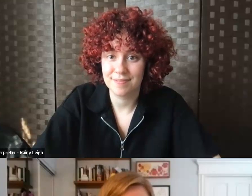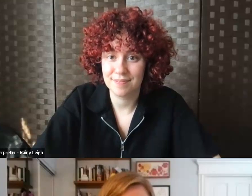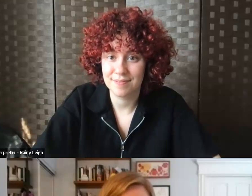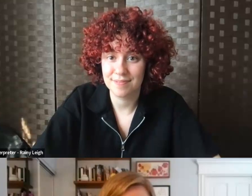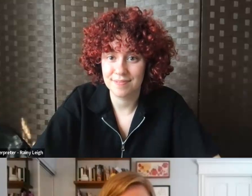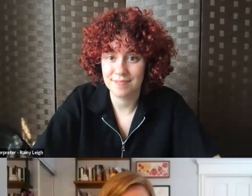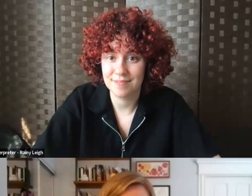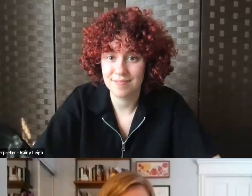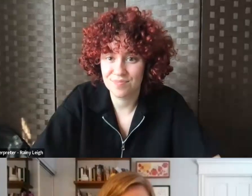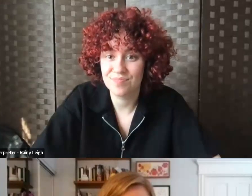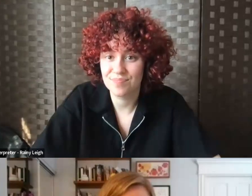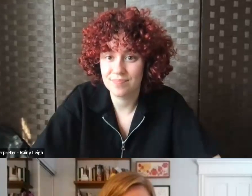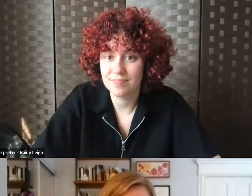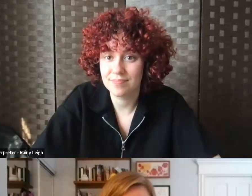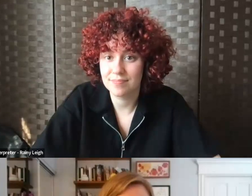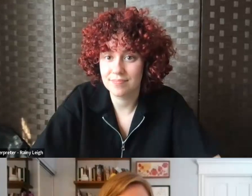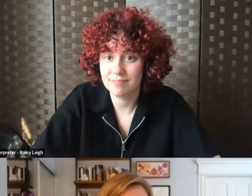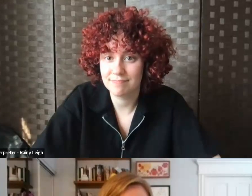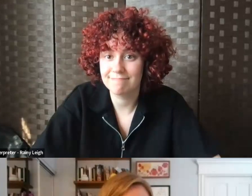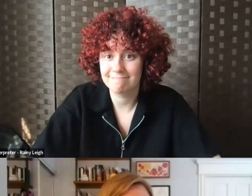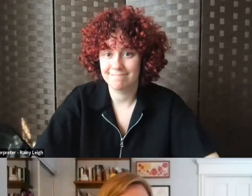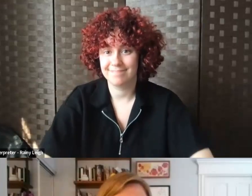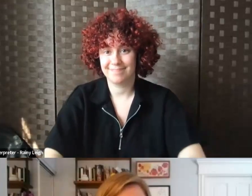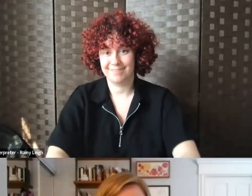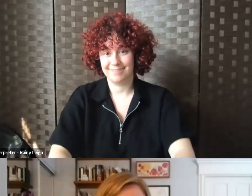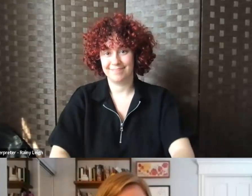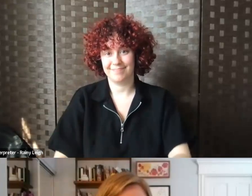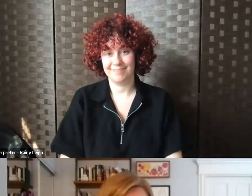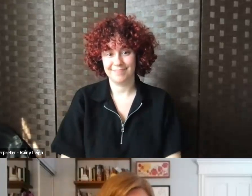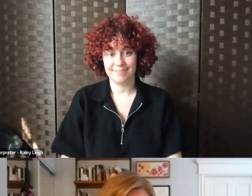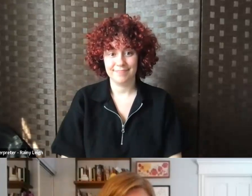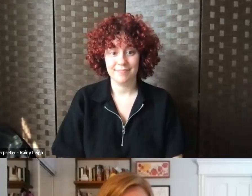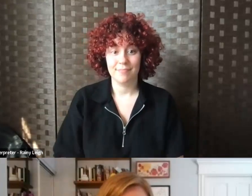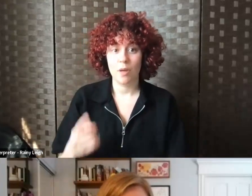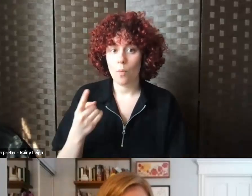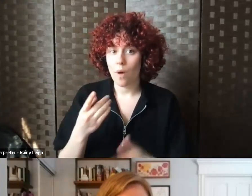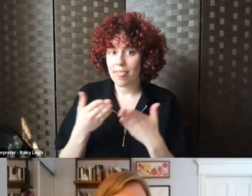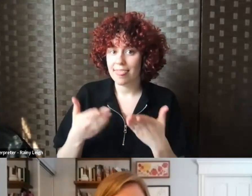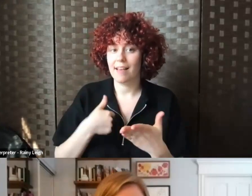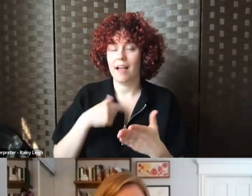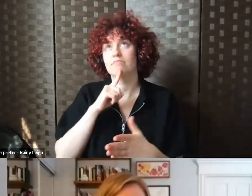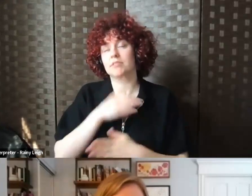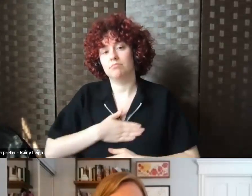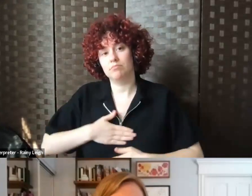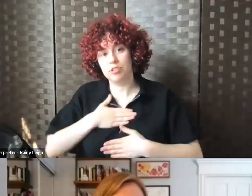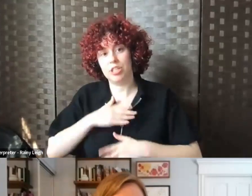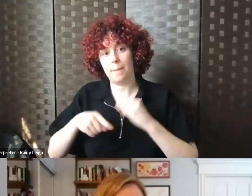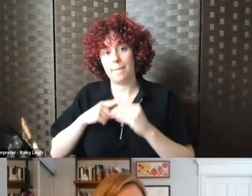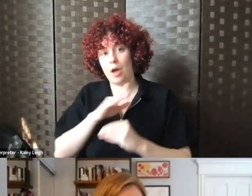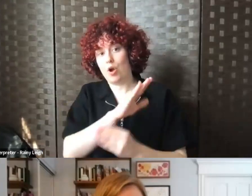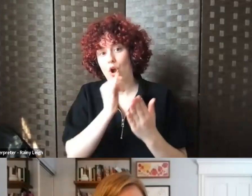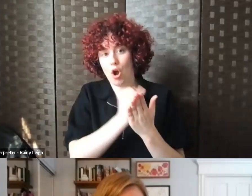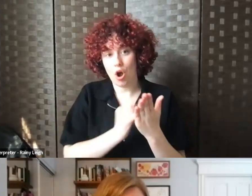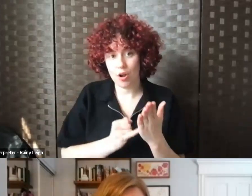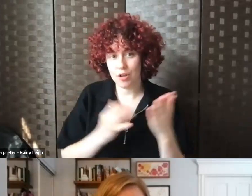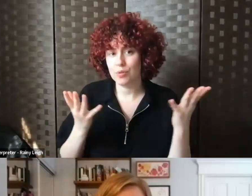is, comes through, and I love it. One thing I really appreciated about her artwork is the way